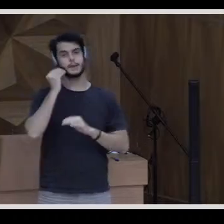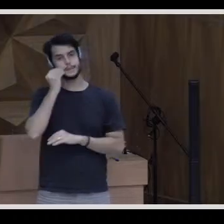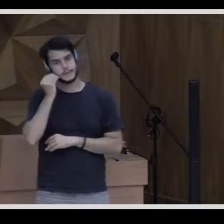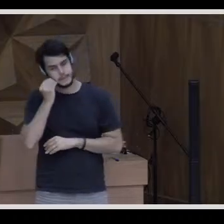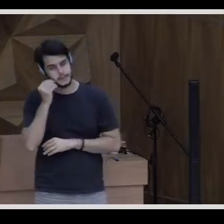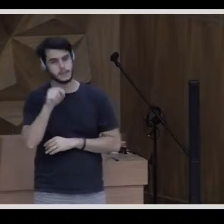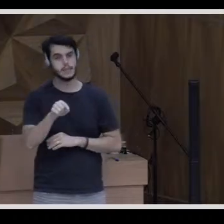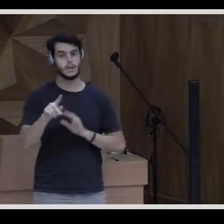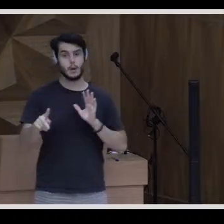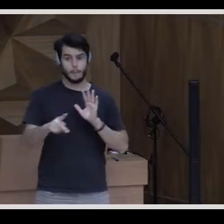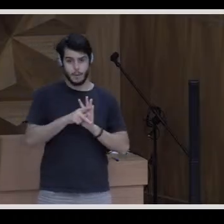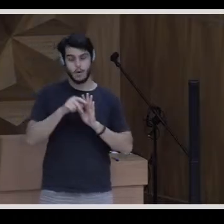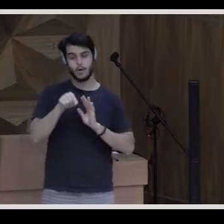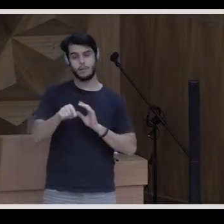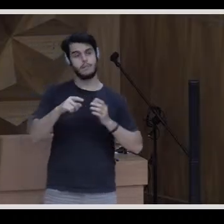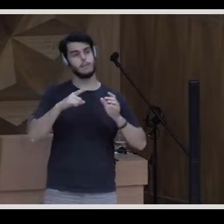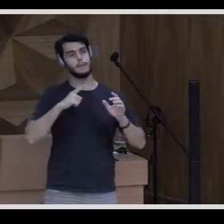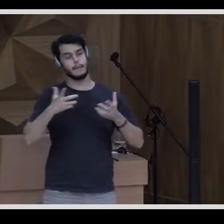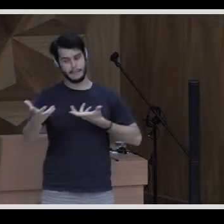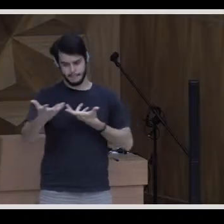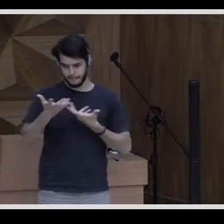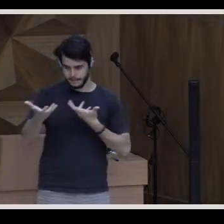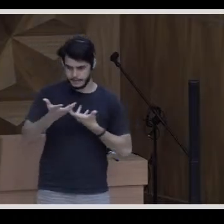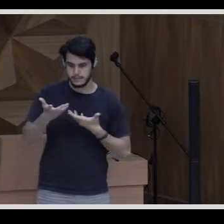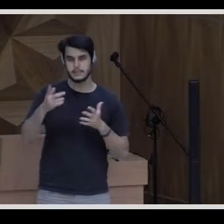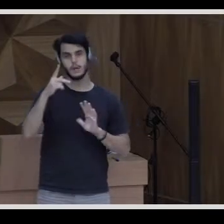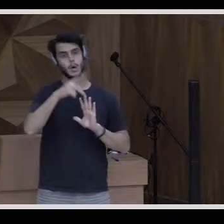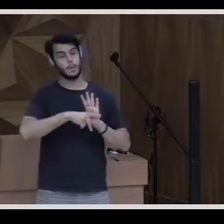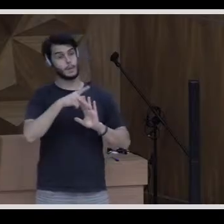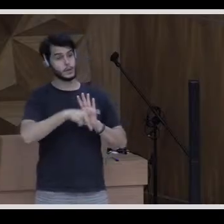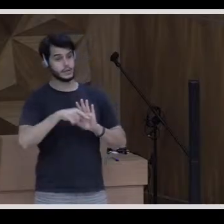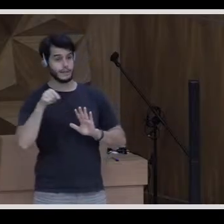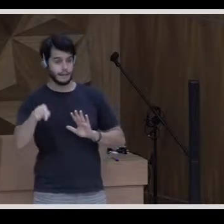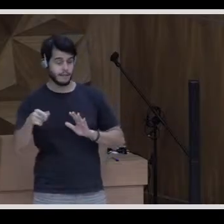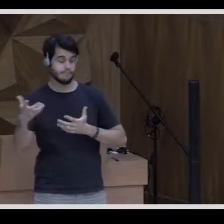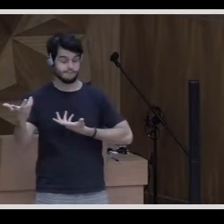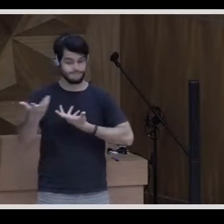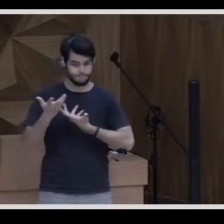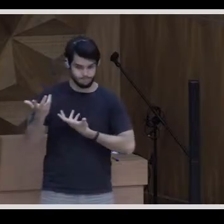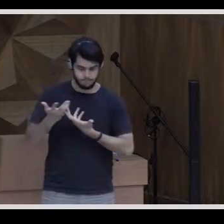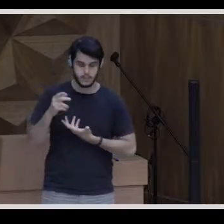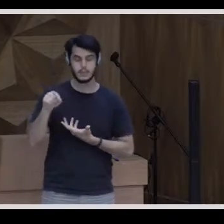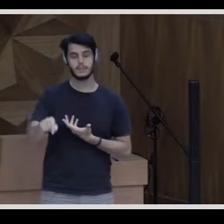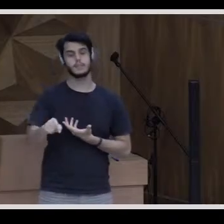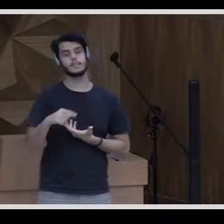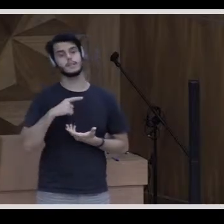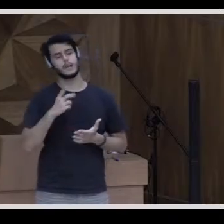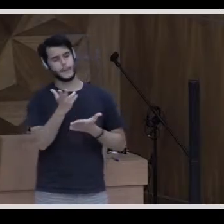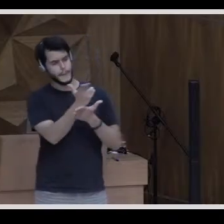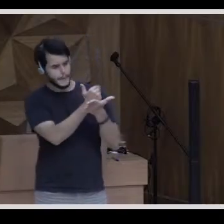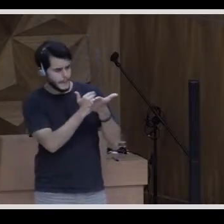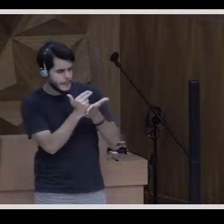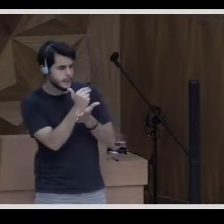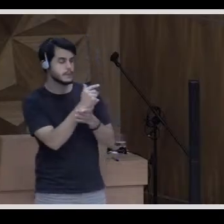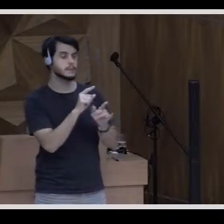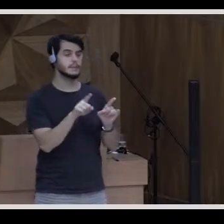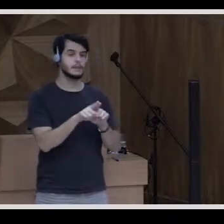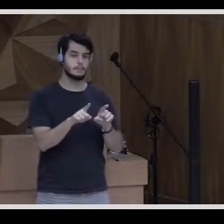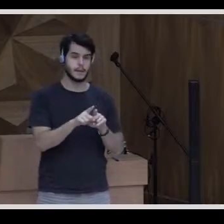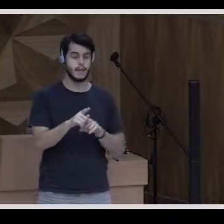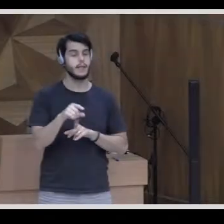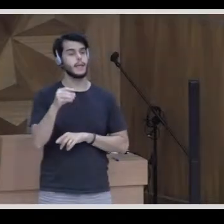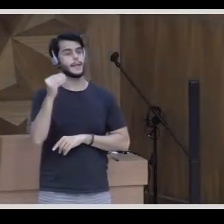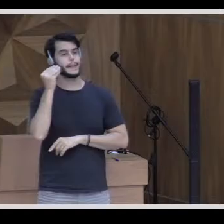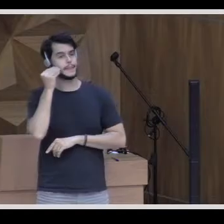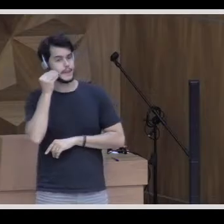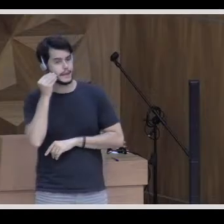design, and also including things like testing, but the kind of the core of it really was to make sure that when we were